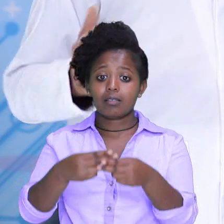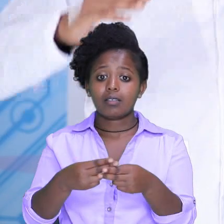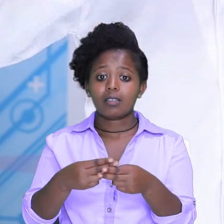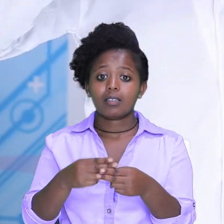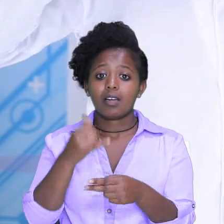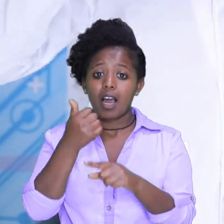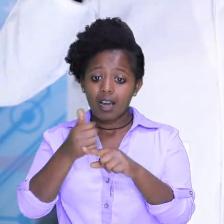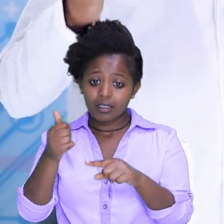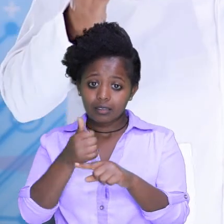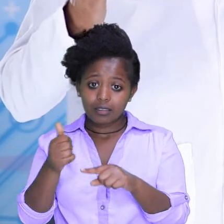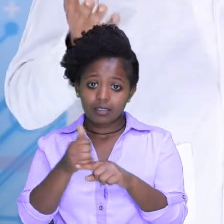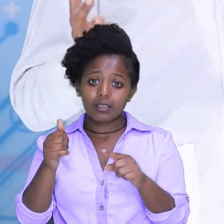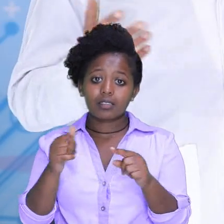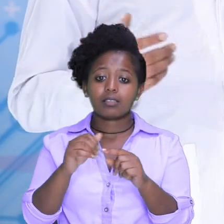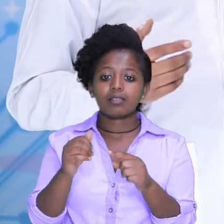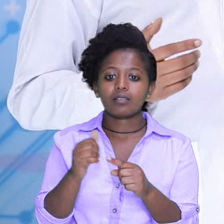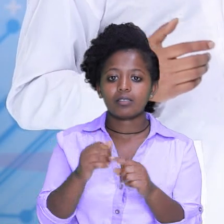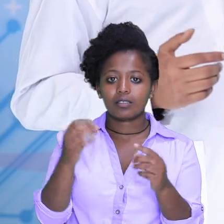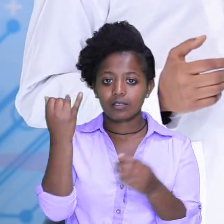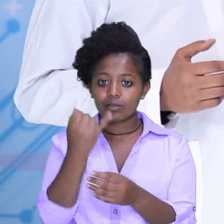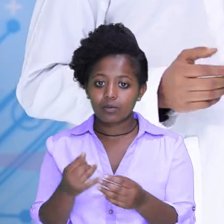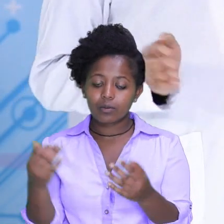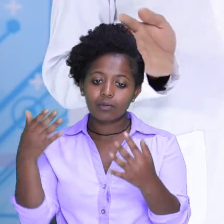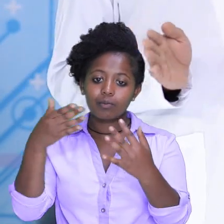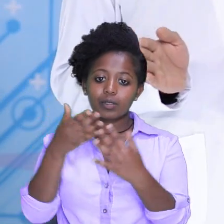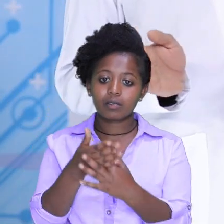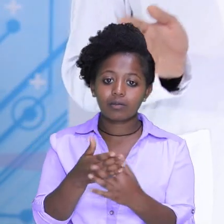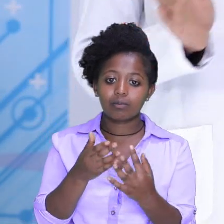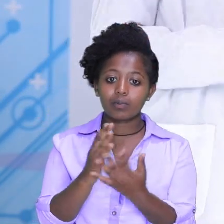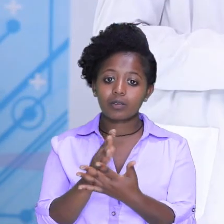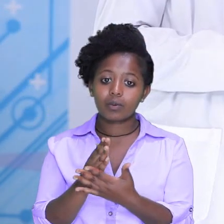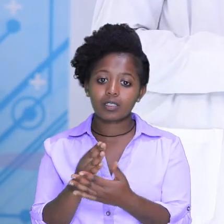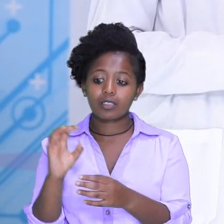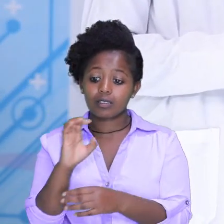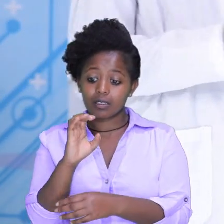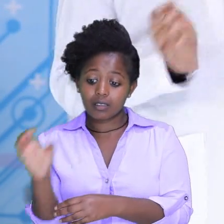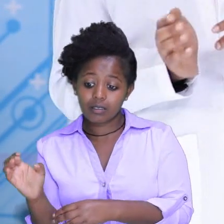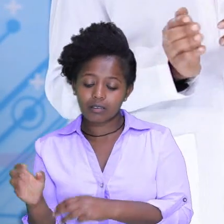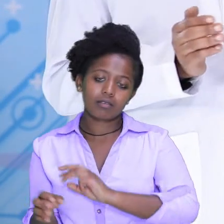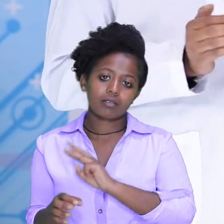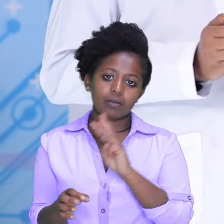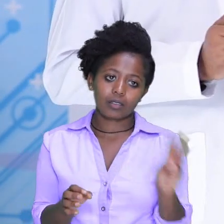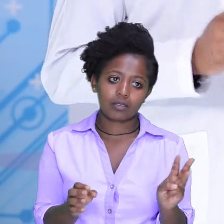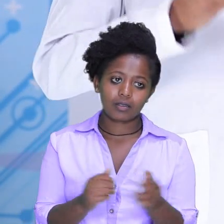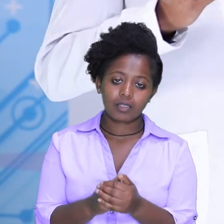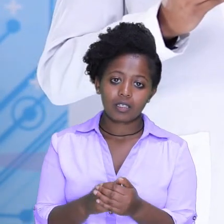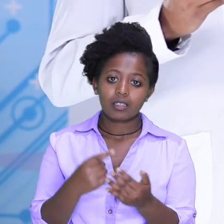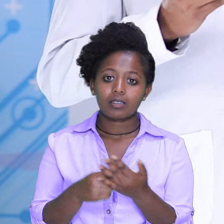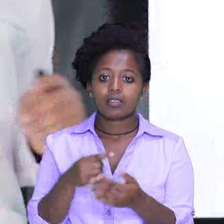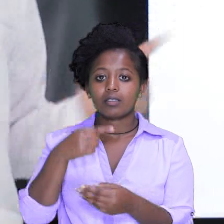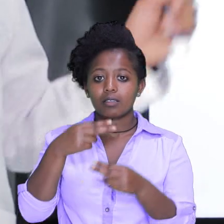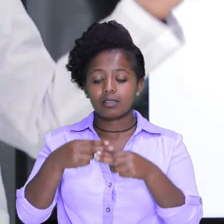curtain was drawn between European in the East and West. This was the